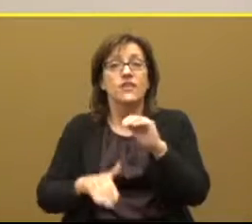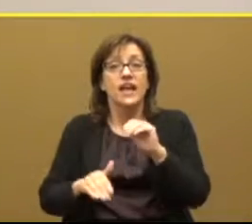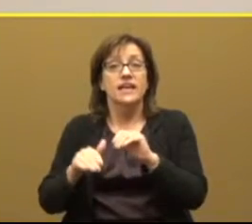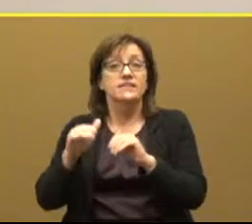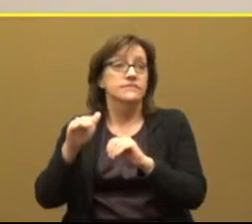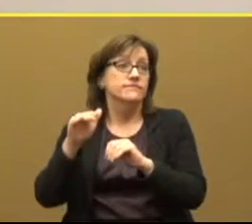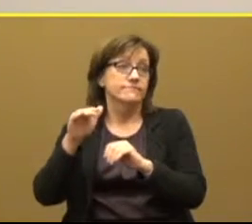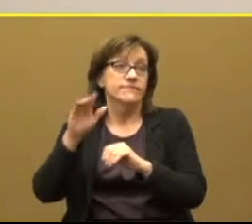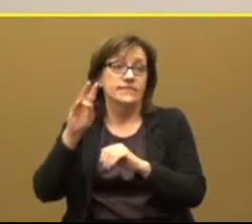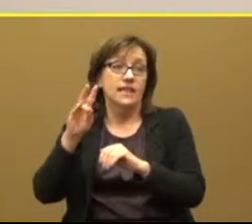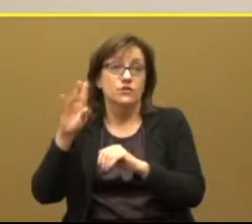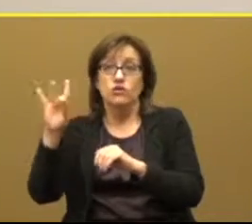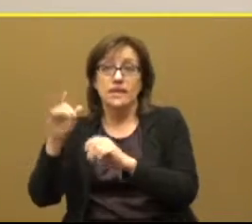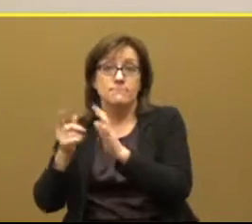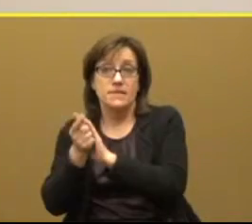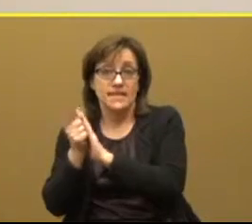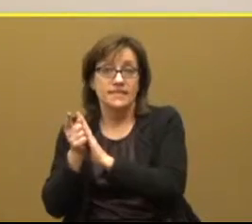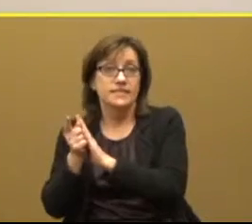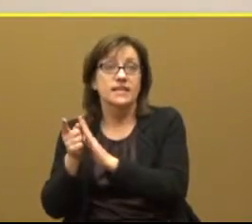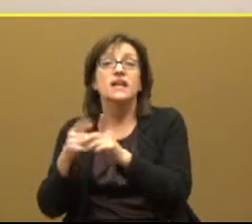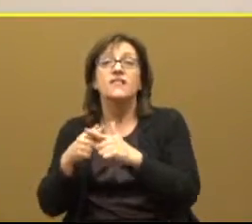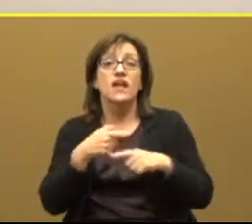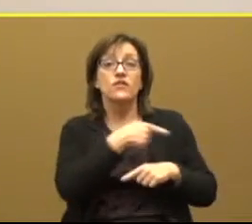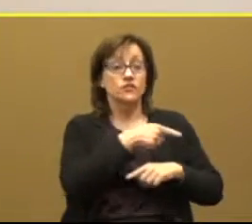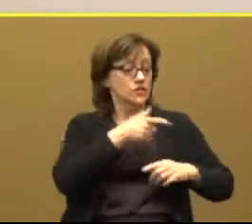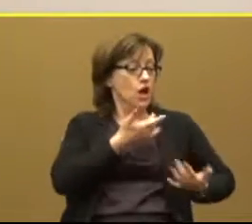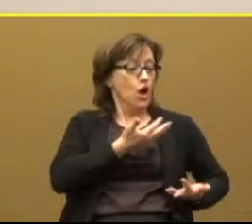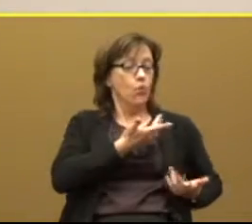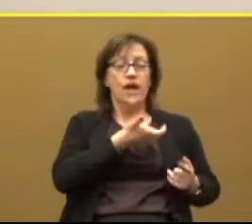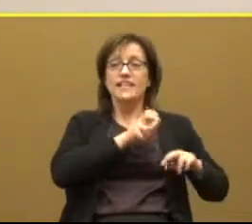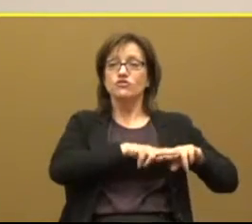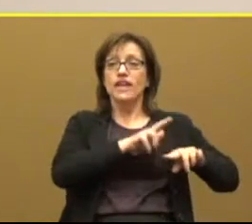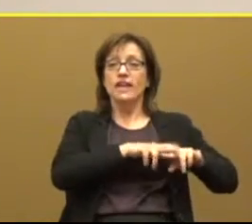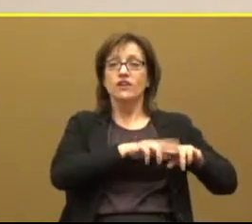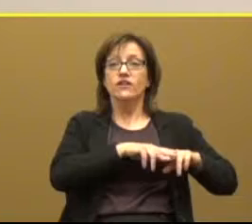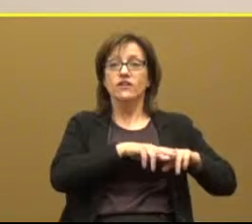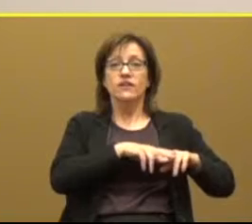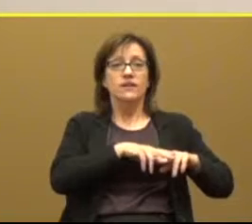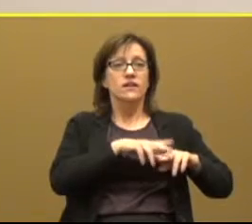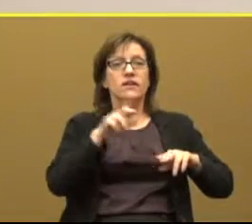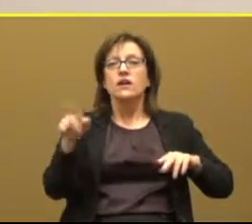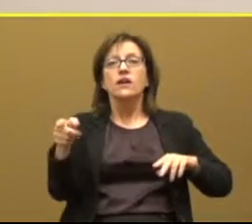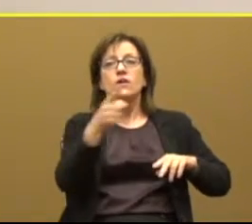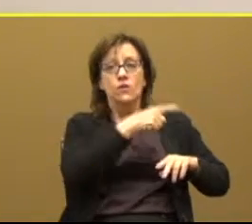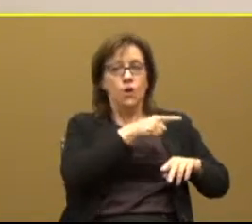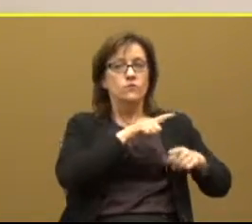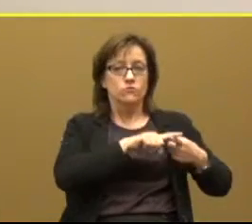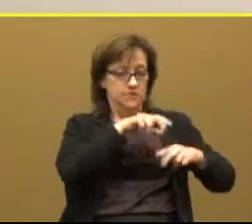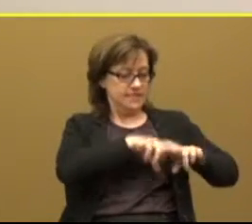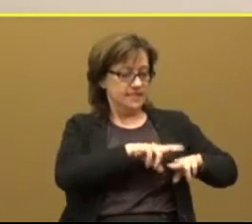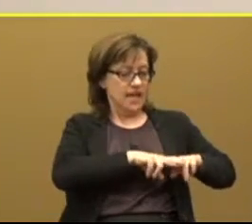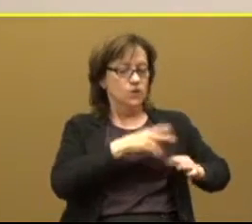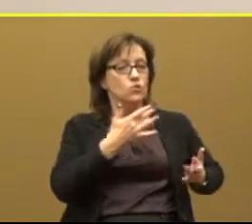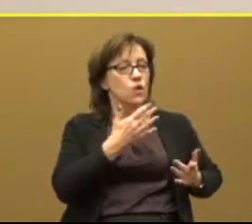a wait chair sign for them, and then they wait. What else do I have in the wait chair area?